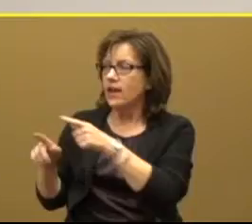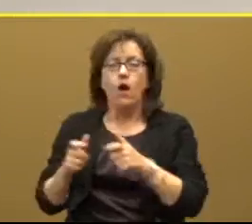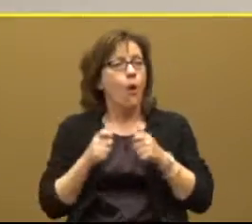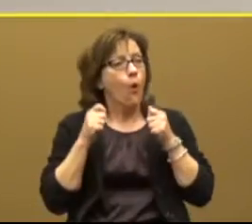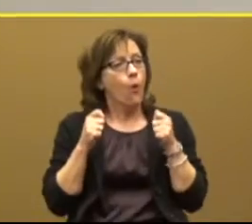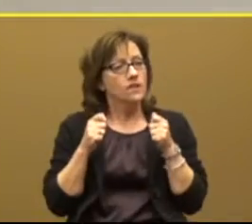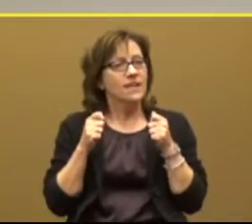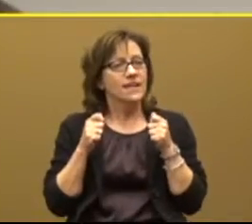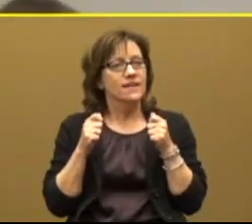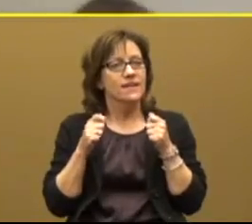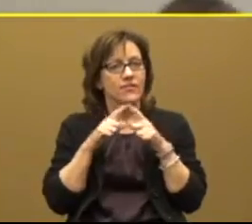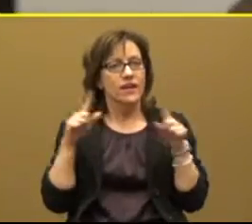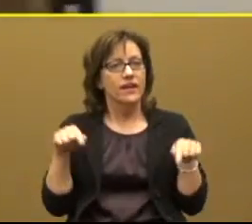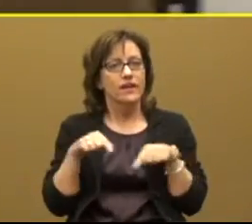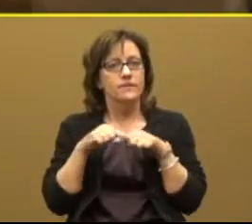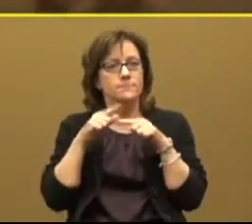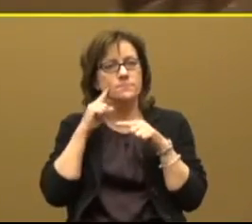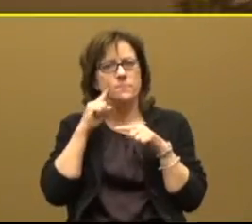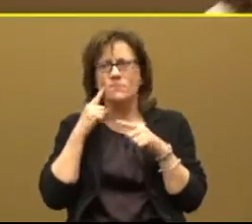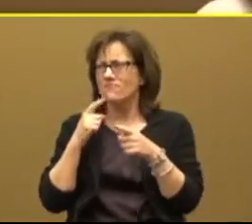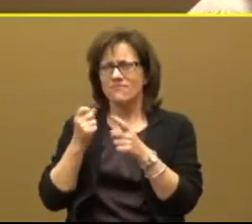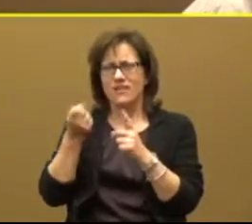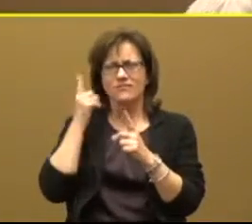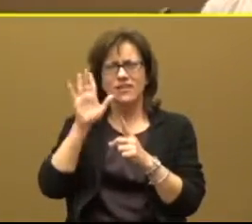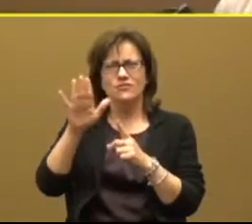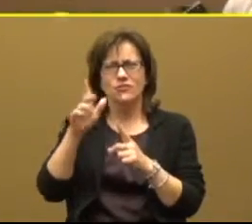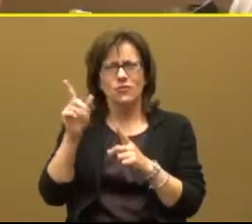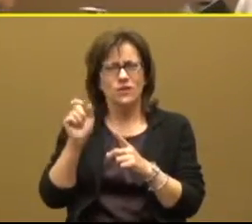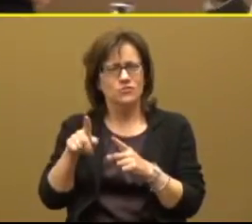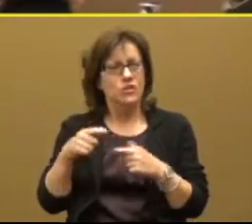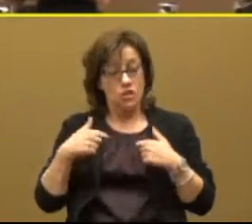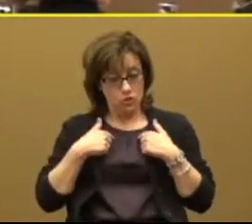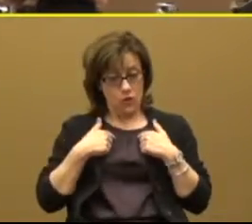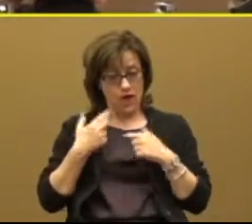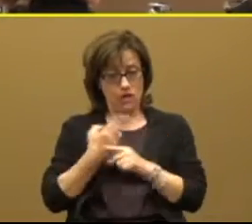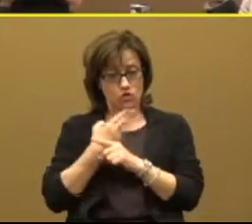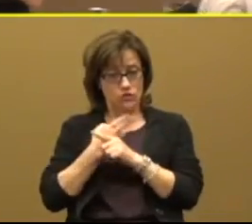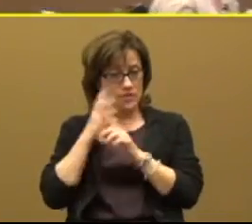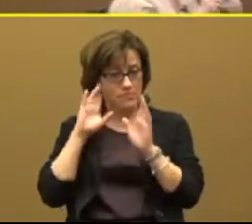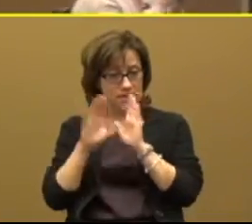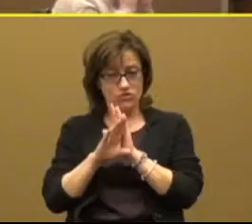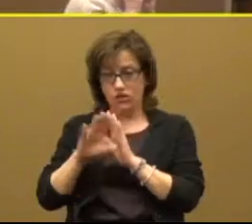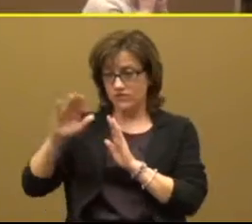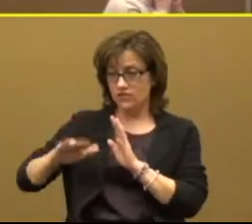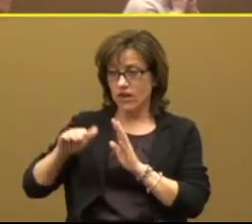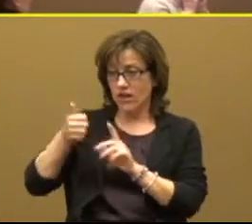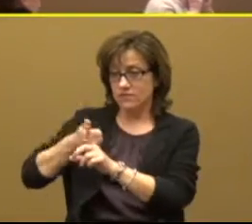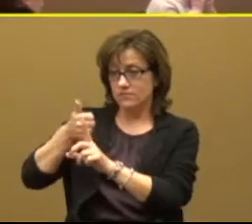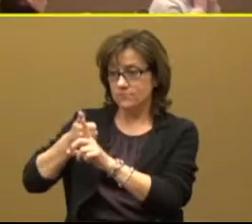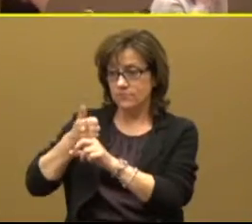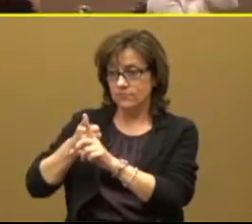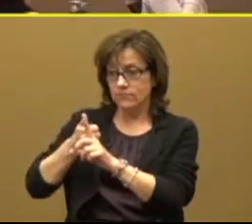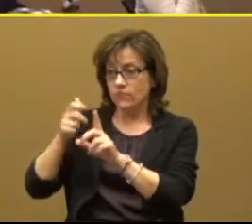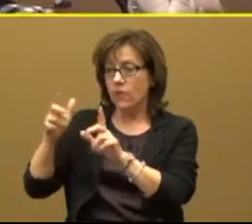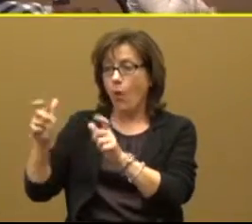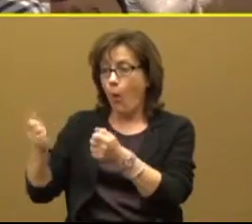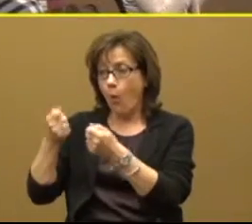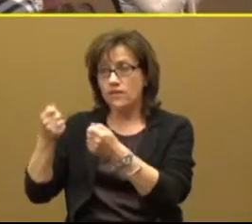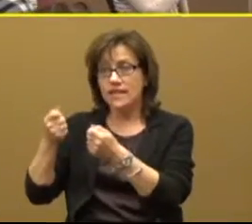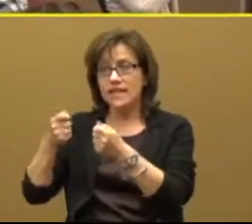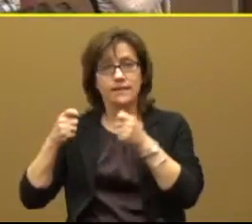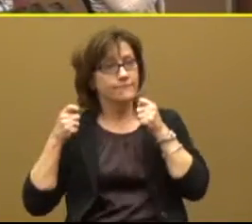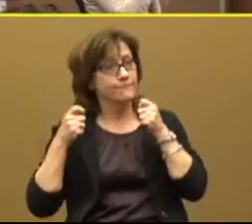the icon? Yeah. I don't think I understand this question. Do I use a picture of the child holding the